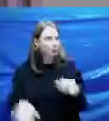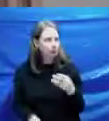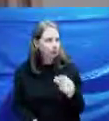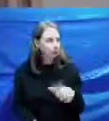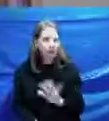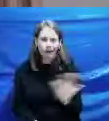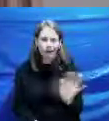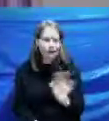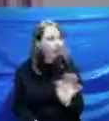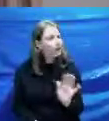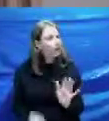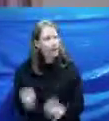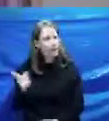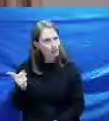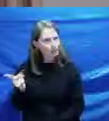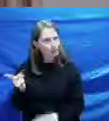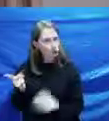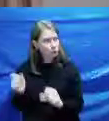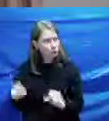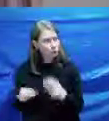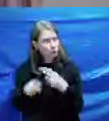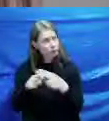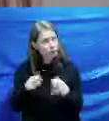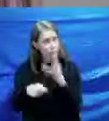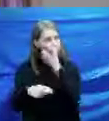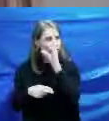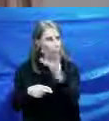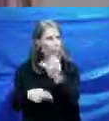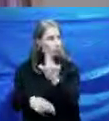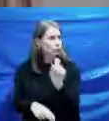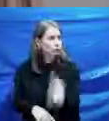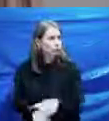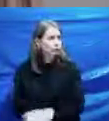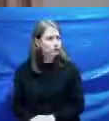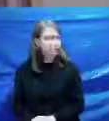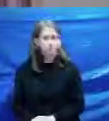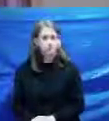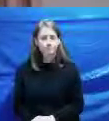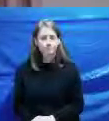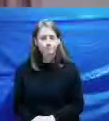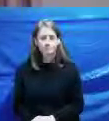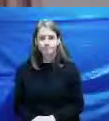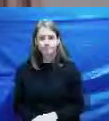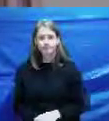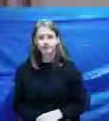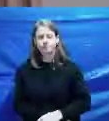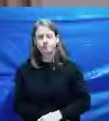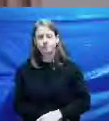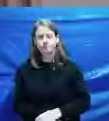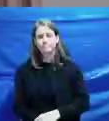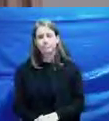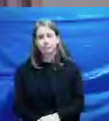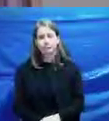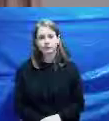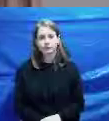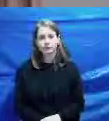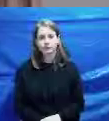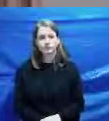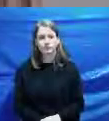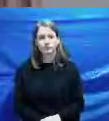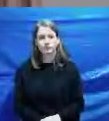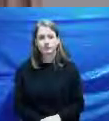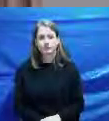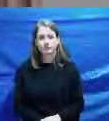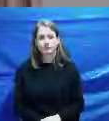things that came from some early indications of the park item development contracting that's going out now, these are some of the examples that were